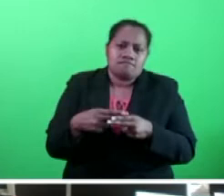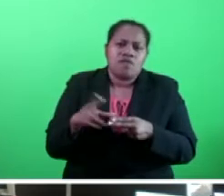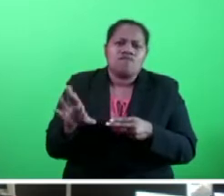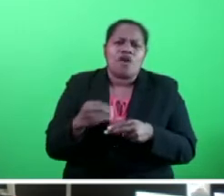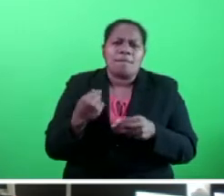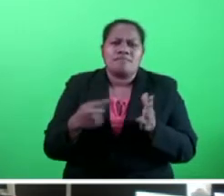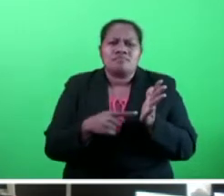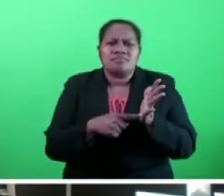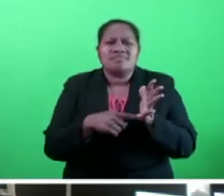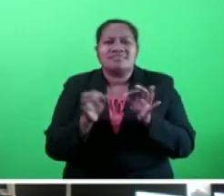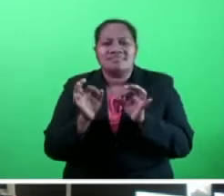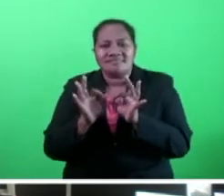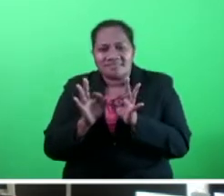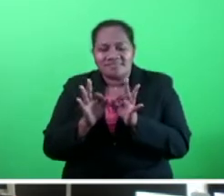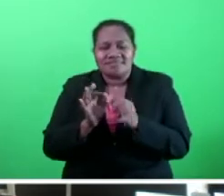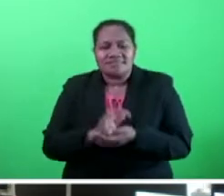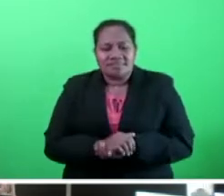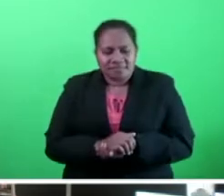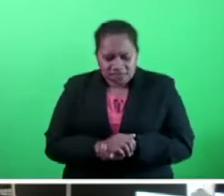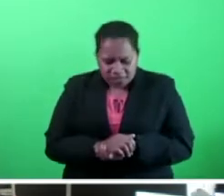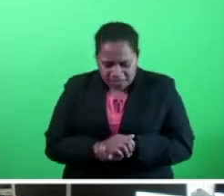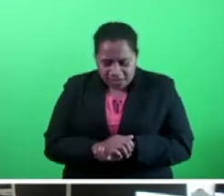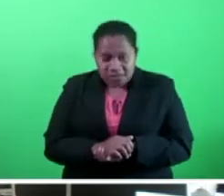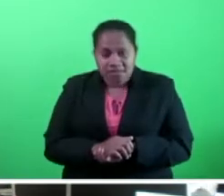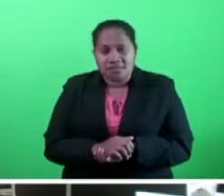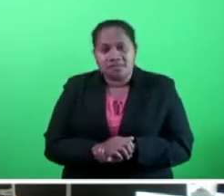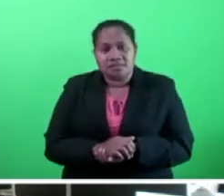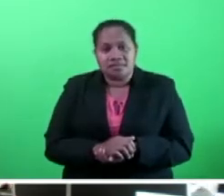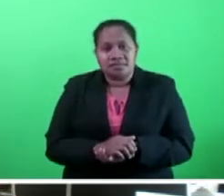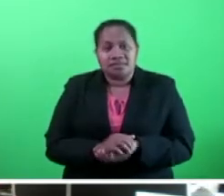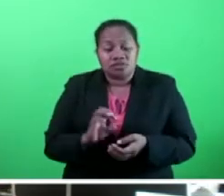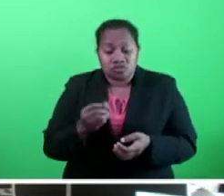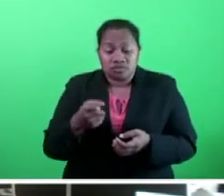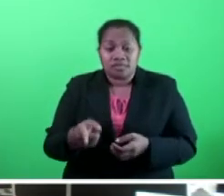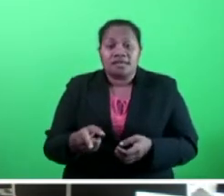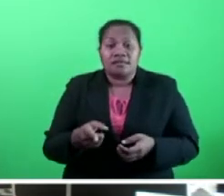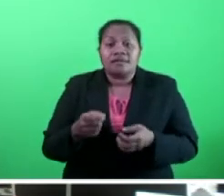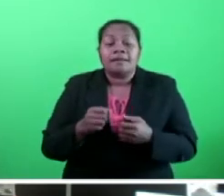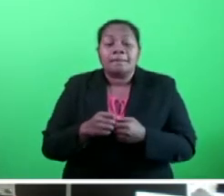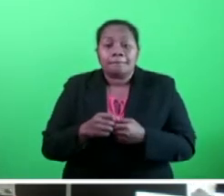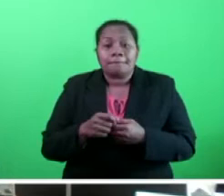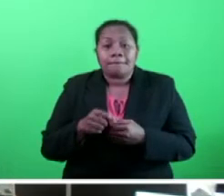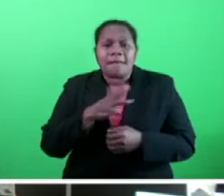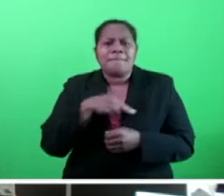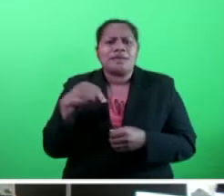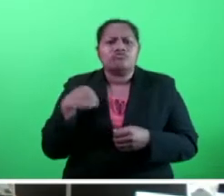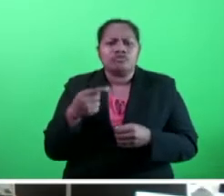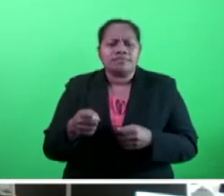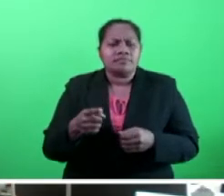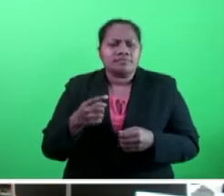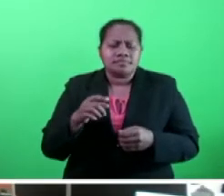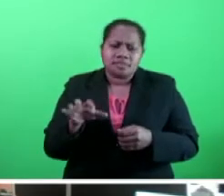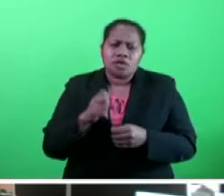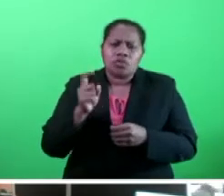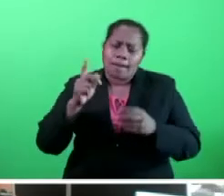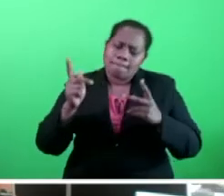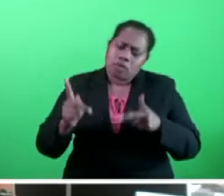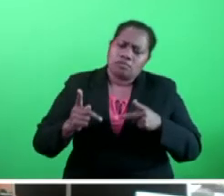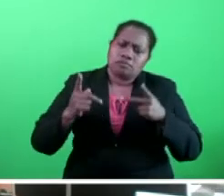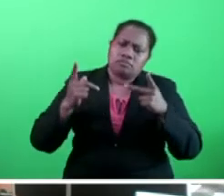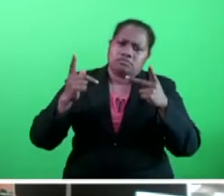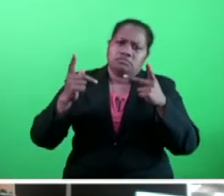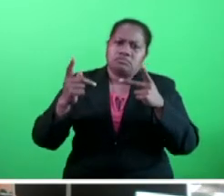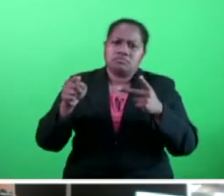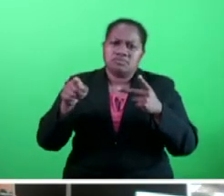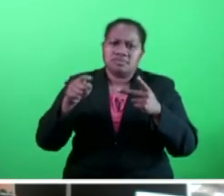brucellosis. Mr. Speaker, for product development and promotion, the Ministry is taking the approach of promoting dairy in the rural areas